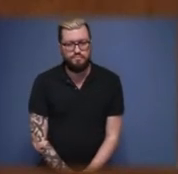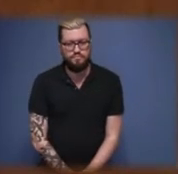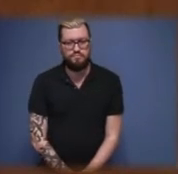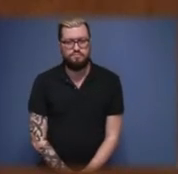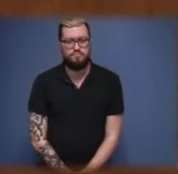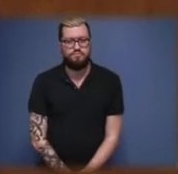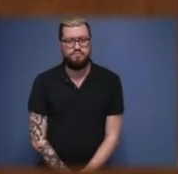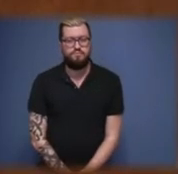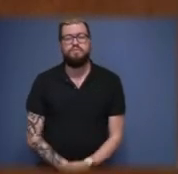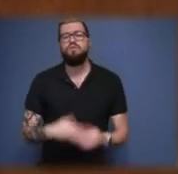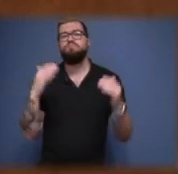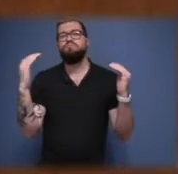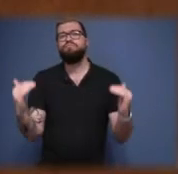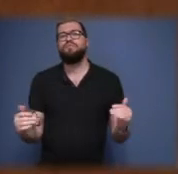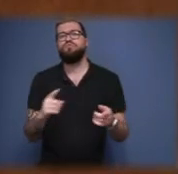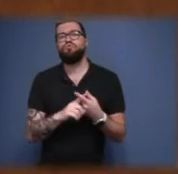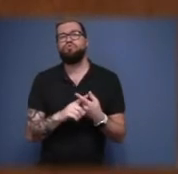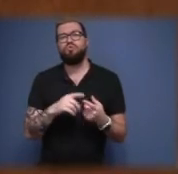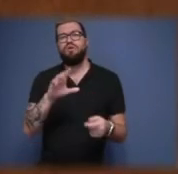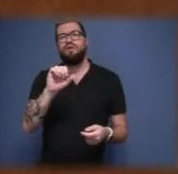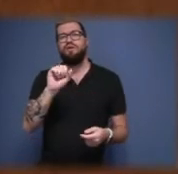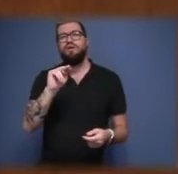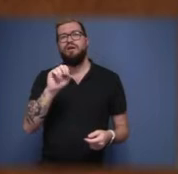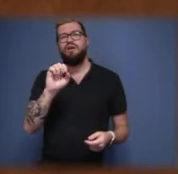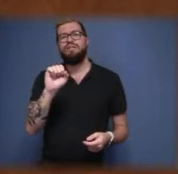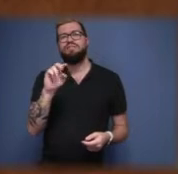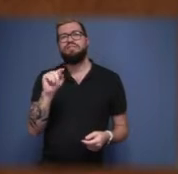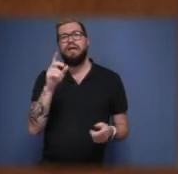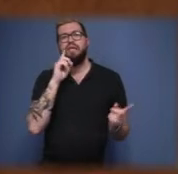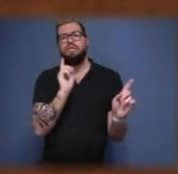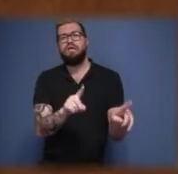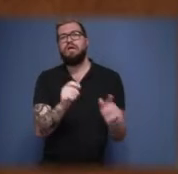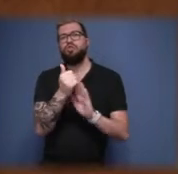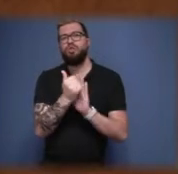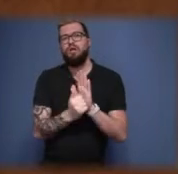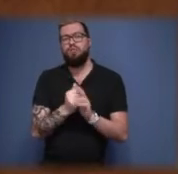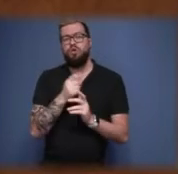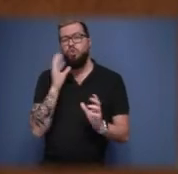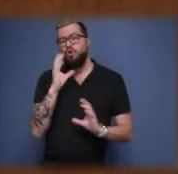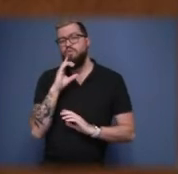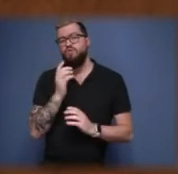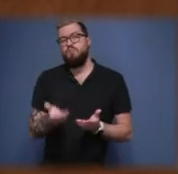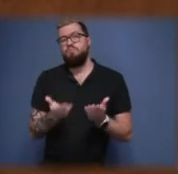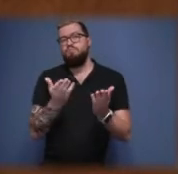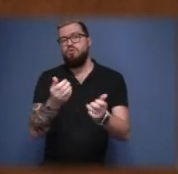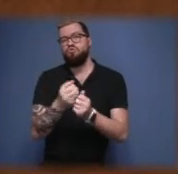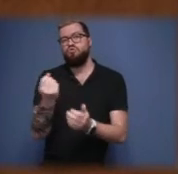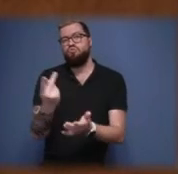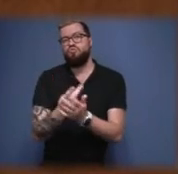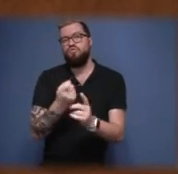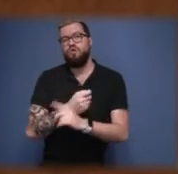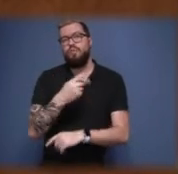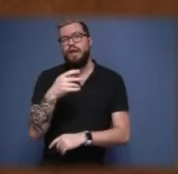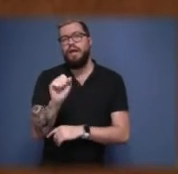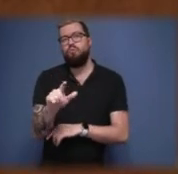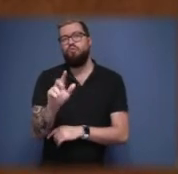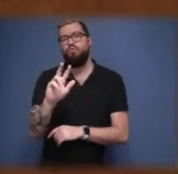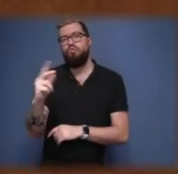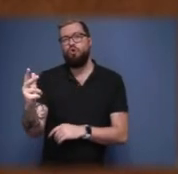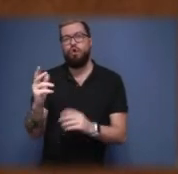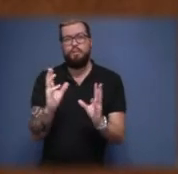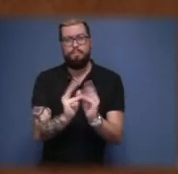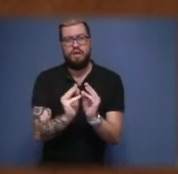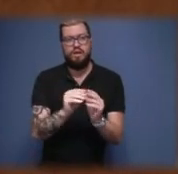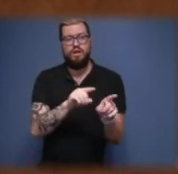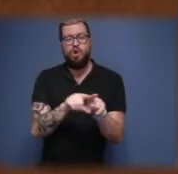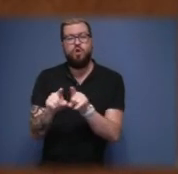So moving to the consent agenda, I am looking for a motion to approve the minutes from the April 3rd, 2024 meeting, as well